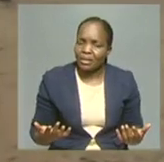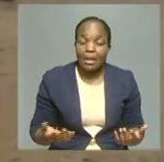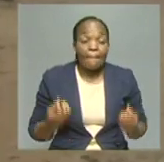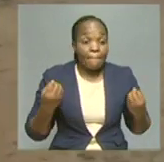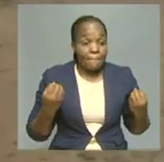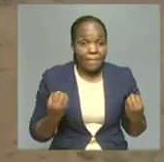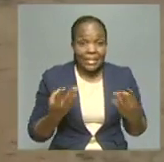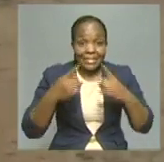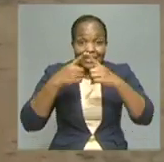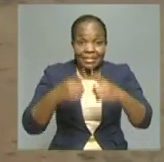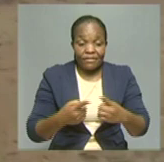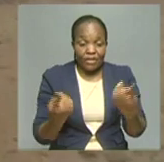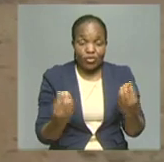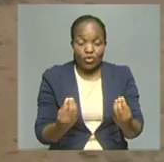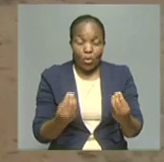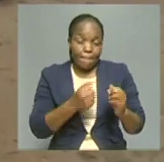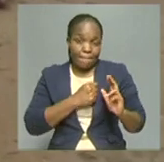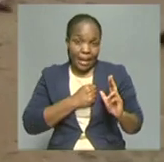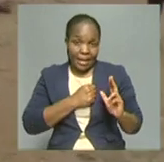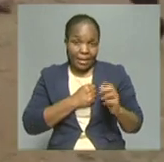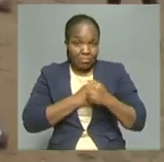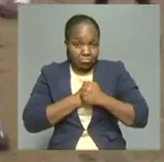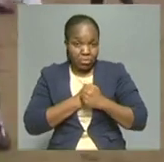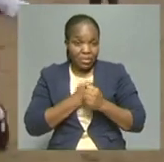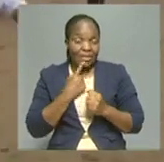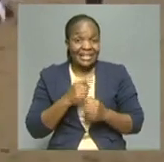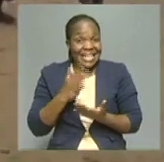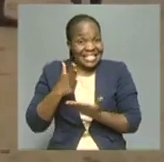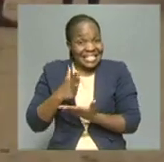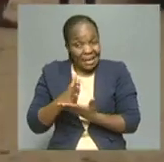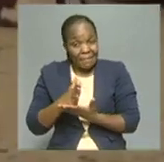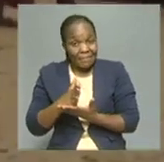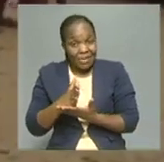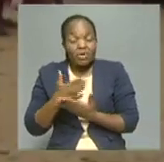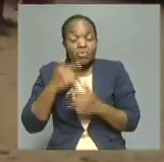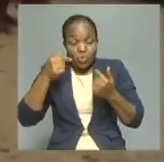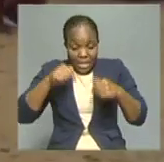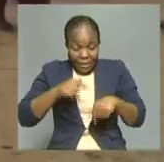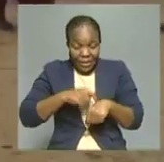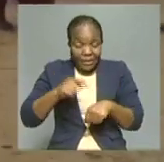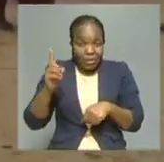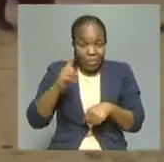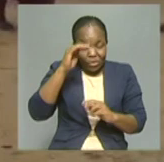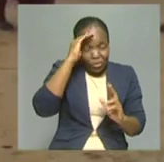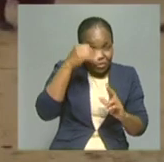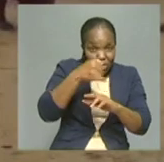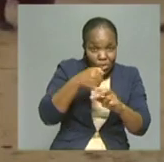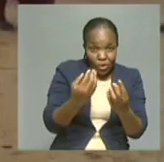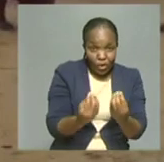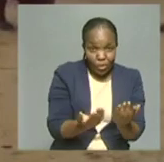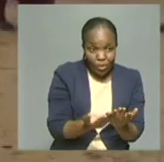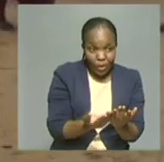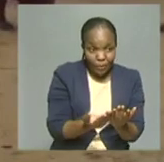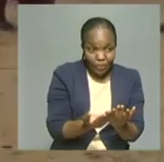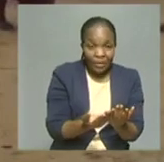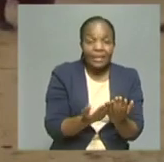of them, like earlier on, they indicated that those that are looking for placement, some of them are those